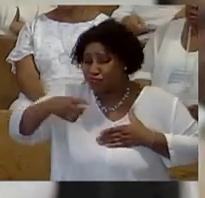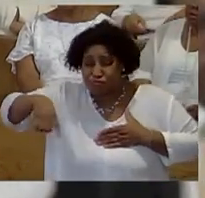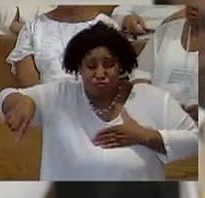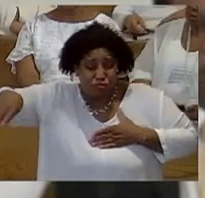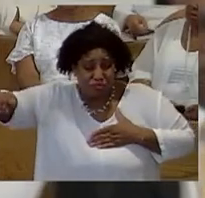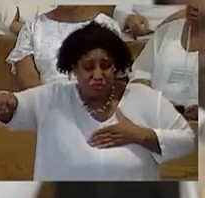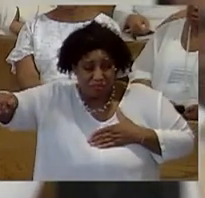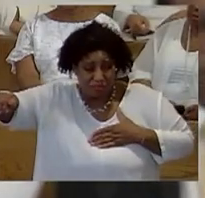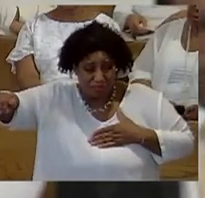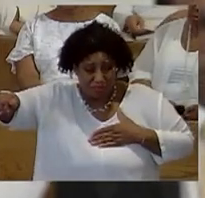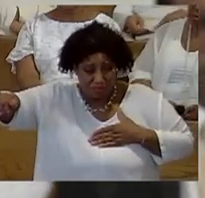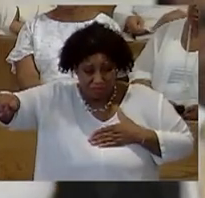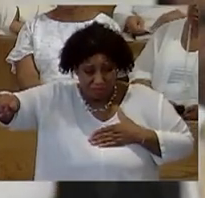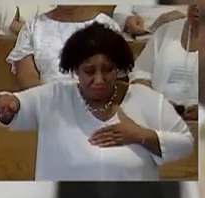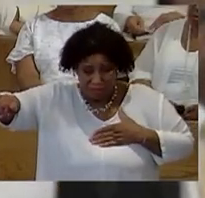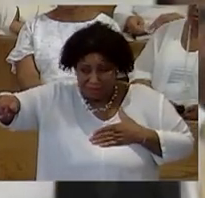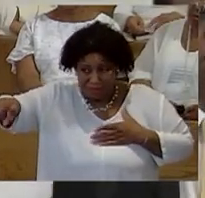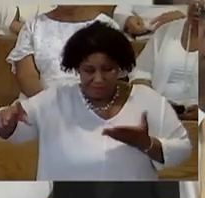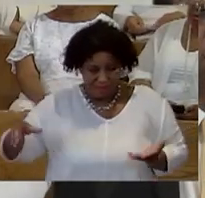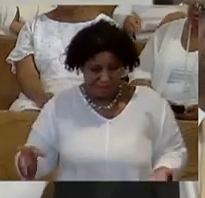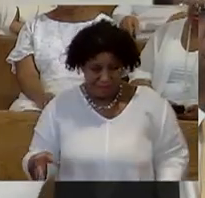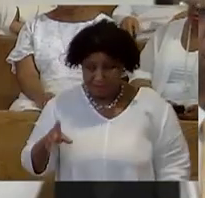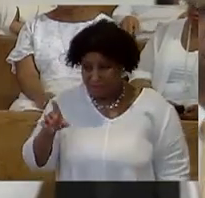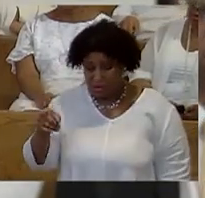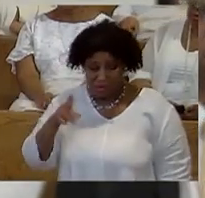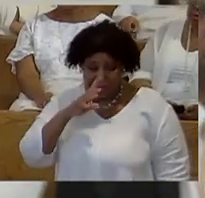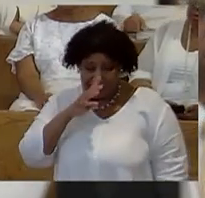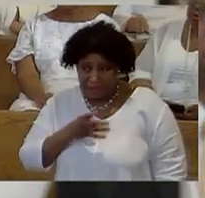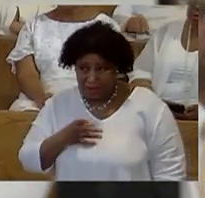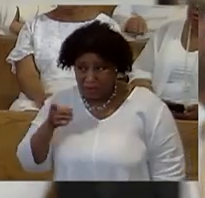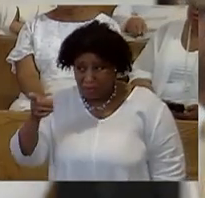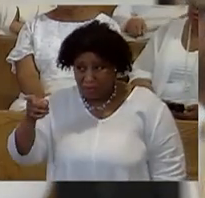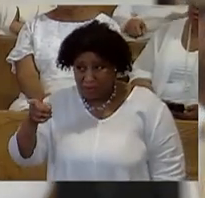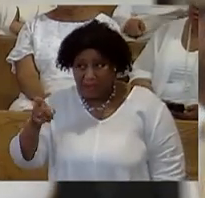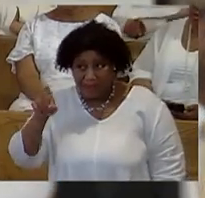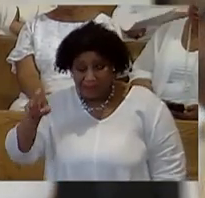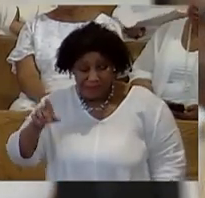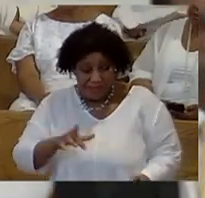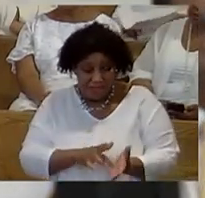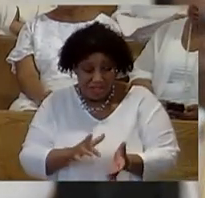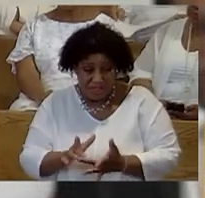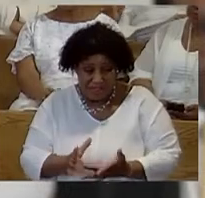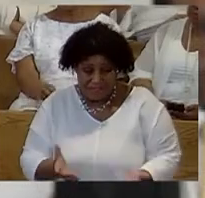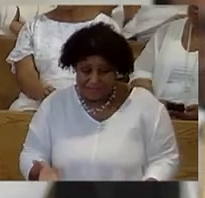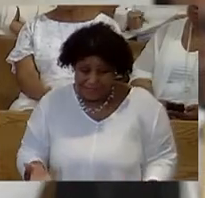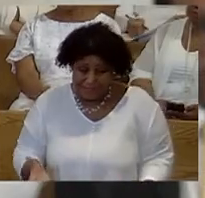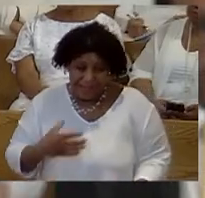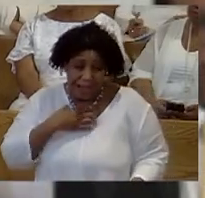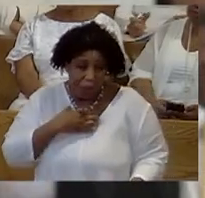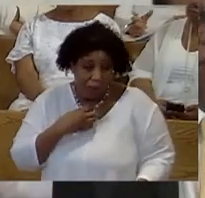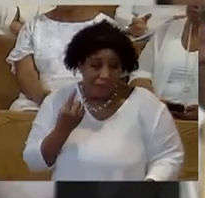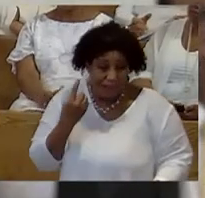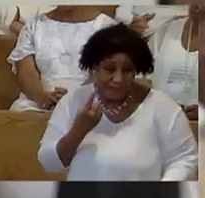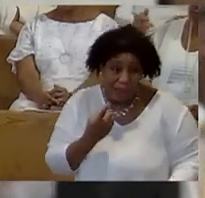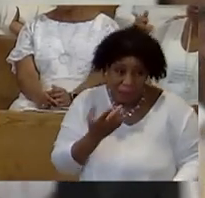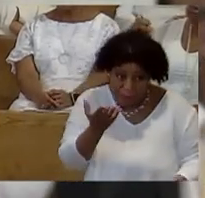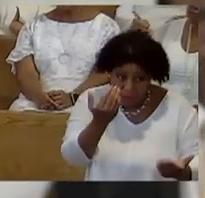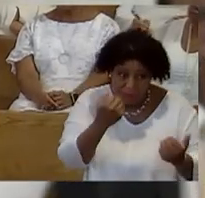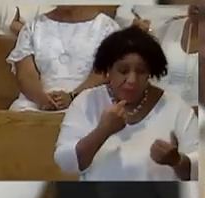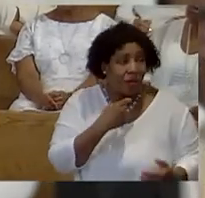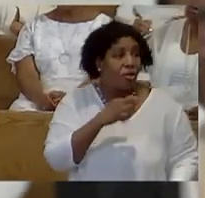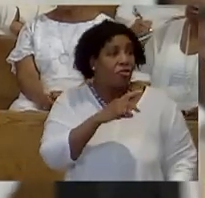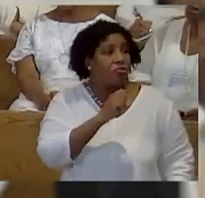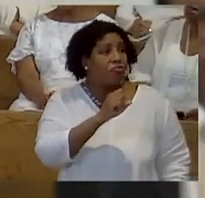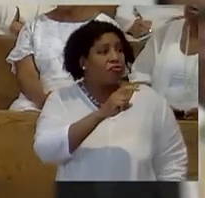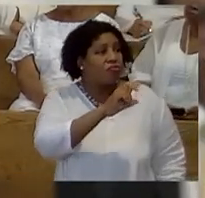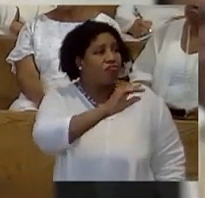but disregarding that they really need Jesus. I wish I had somebody to talk back to me and say, Reverend,